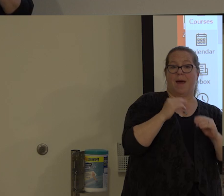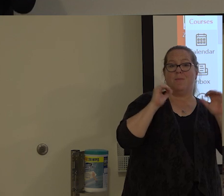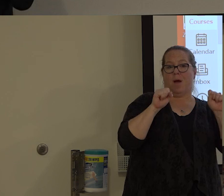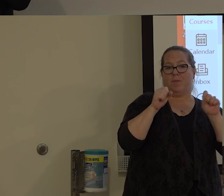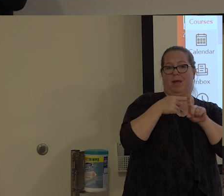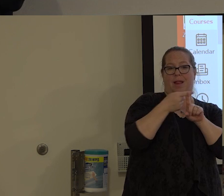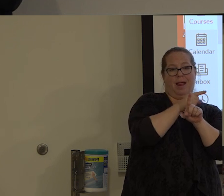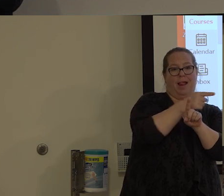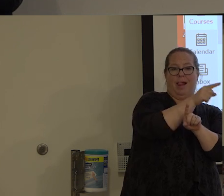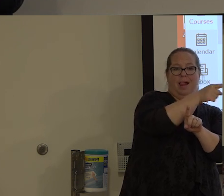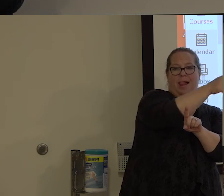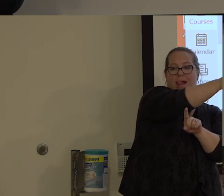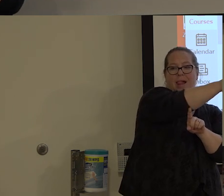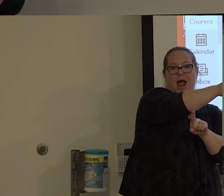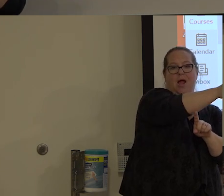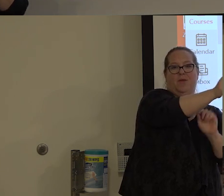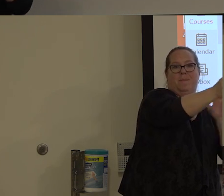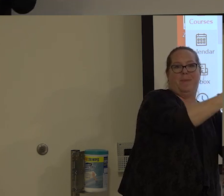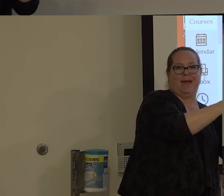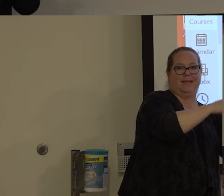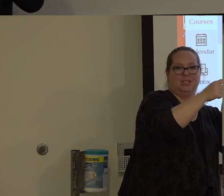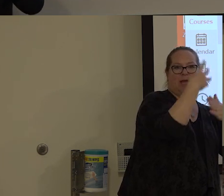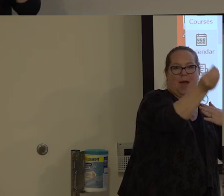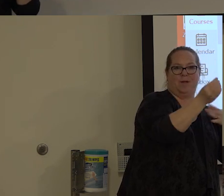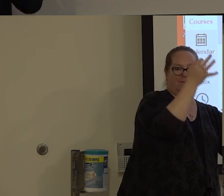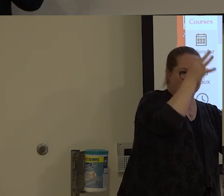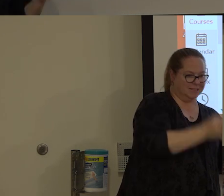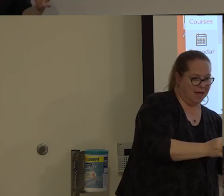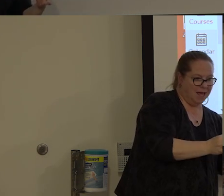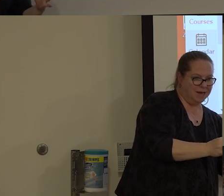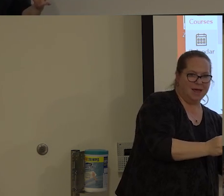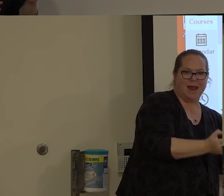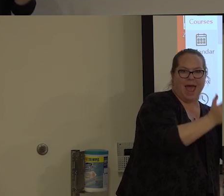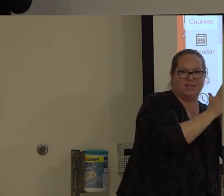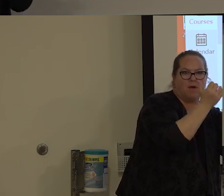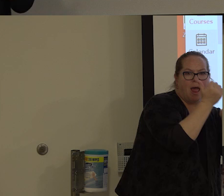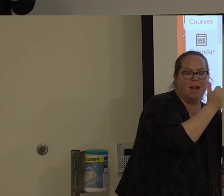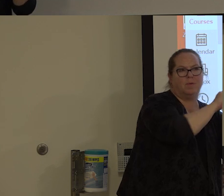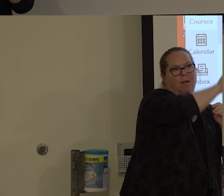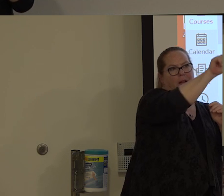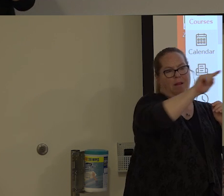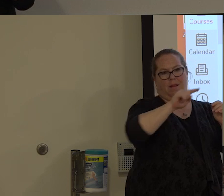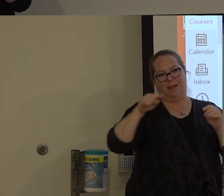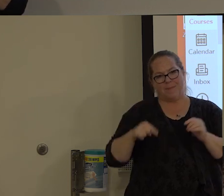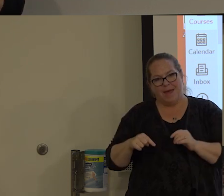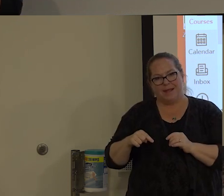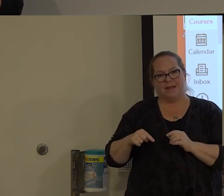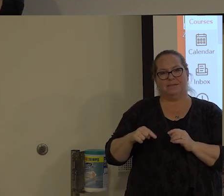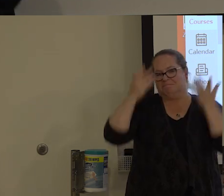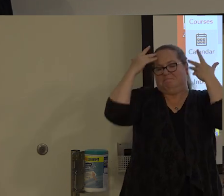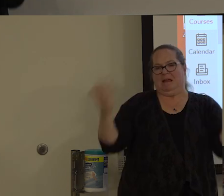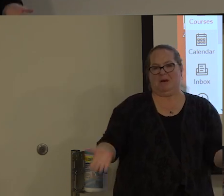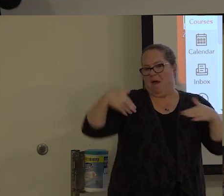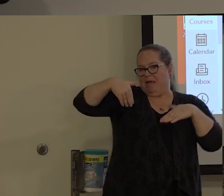on some journey where they're like back at the checkout counter and now they have to decide whether they're gonna ask someone or if they're gonna go back. I don't